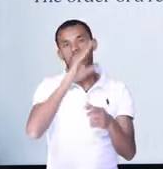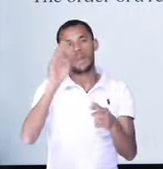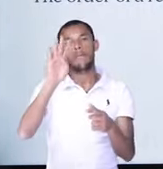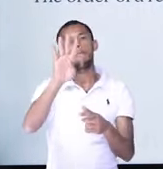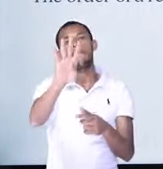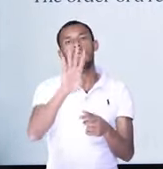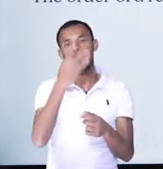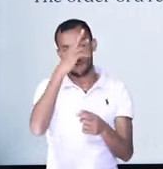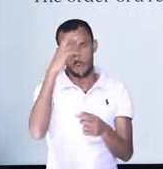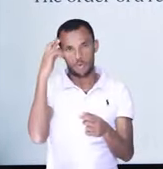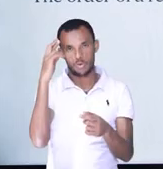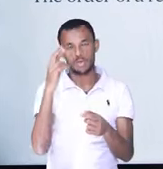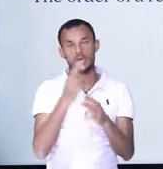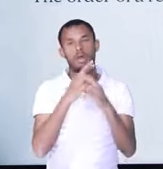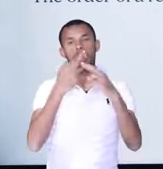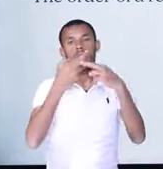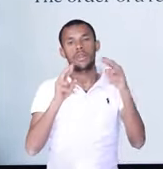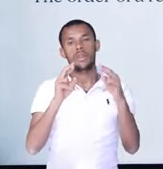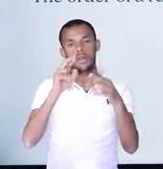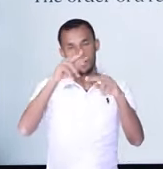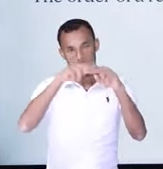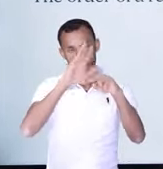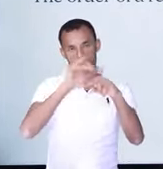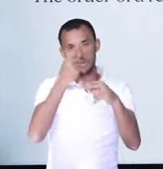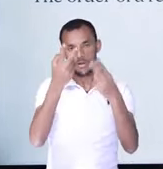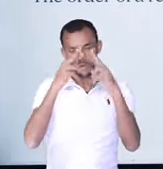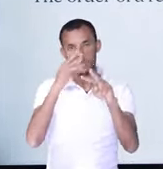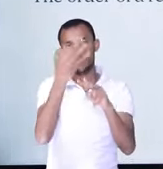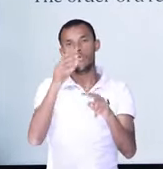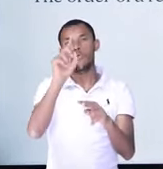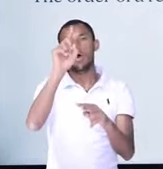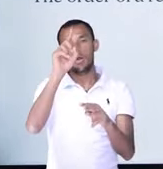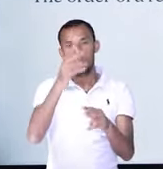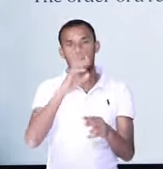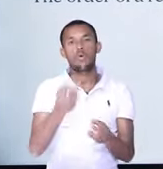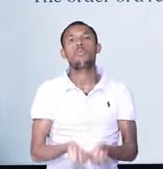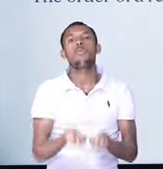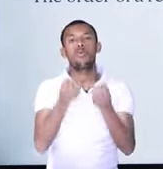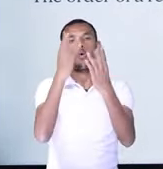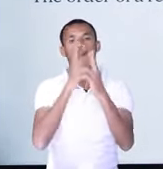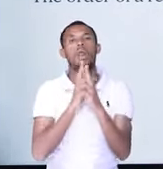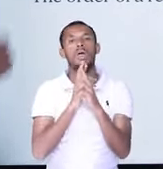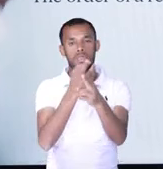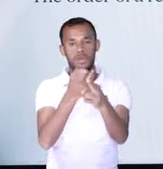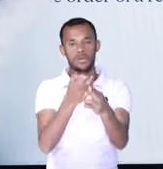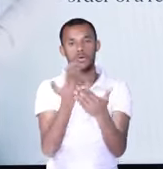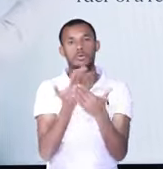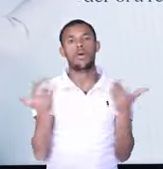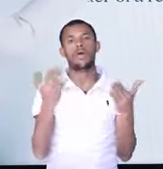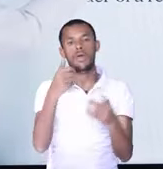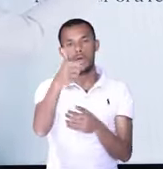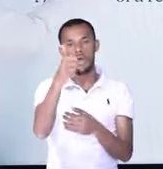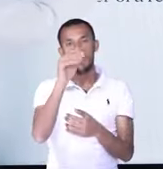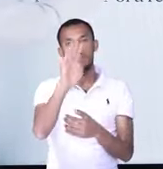B, because rate depends on the concentrations of one or more reactants. Where